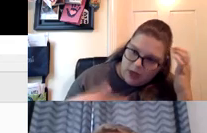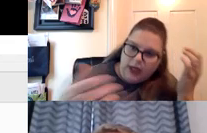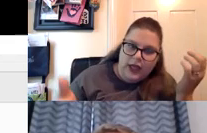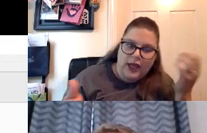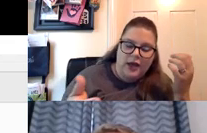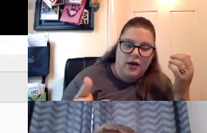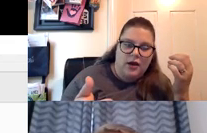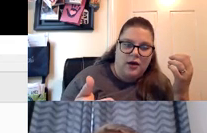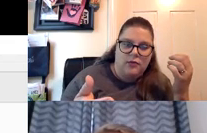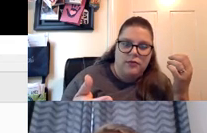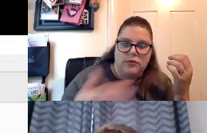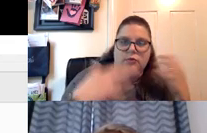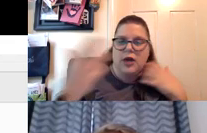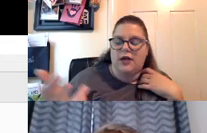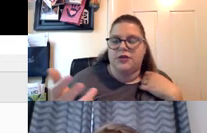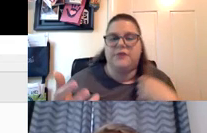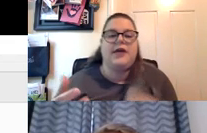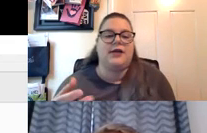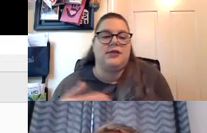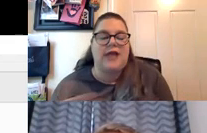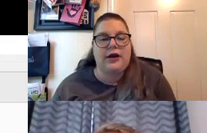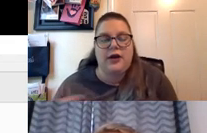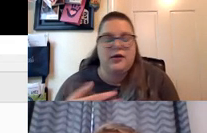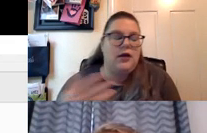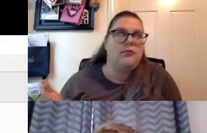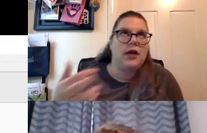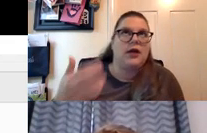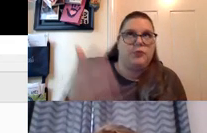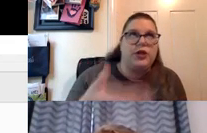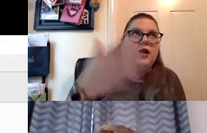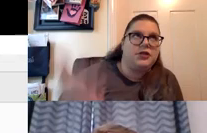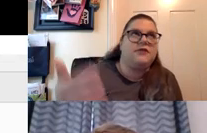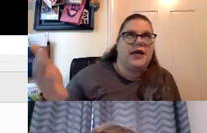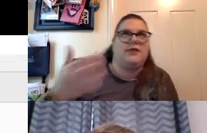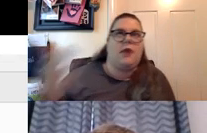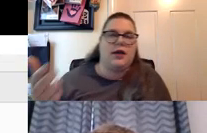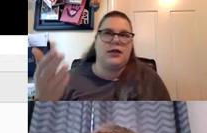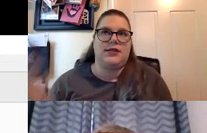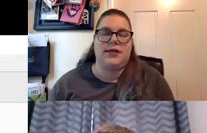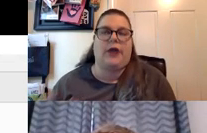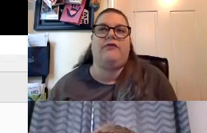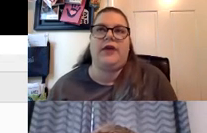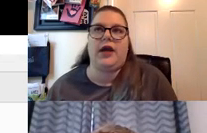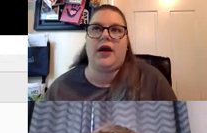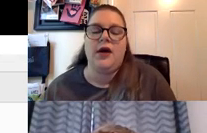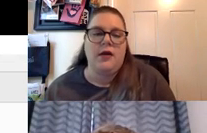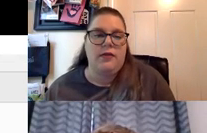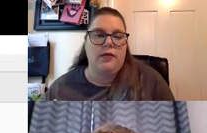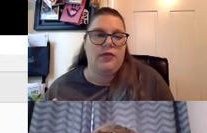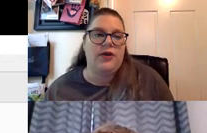just marking it, marking alternative text as putting alternative text and marking it as a decorative